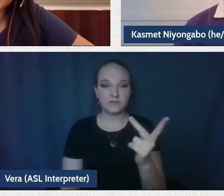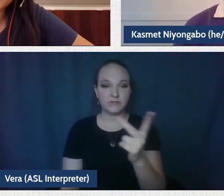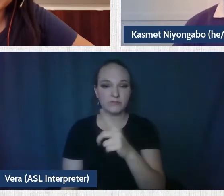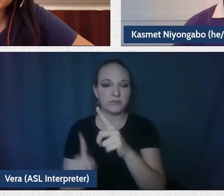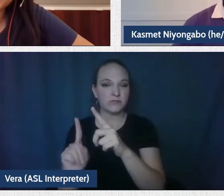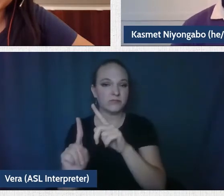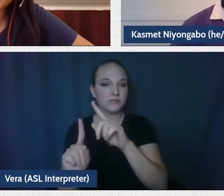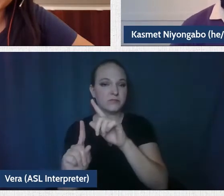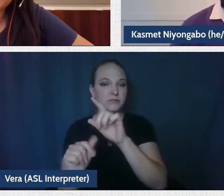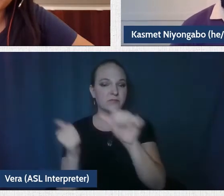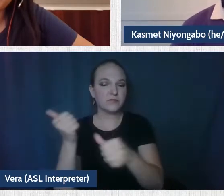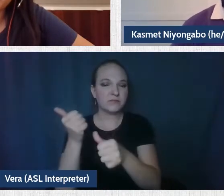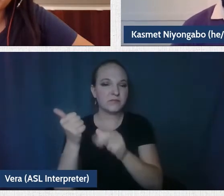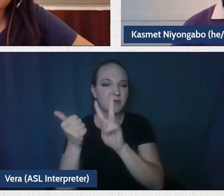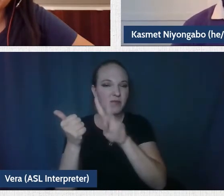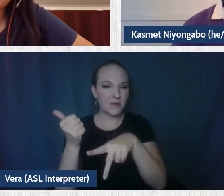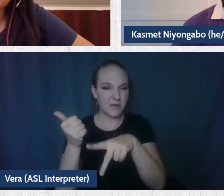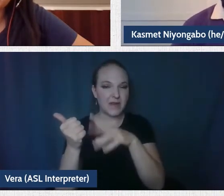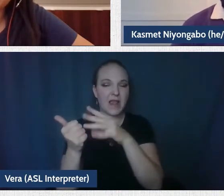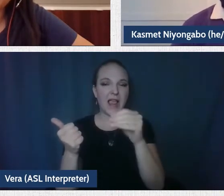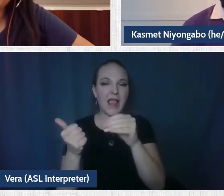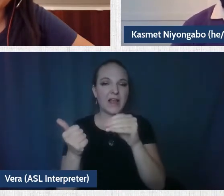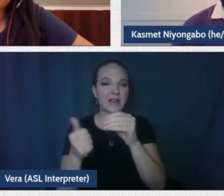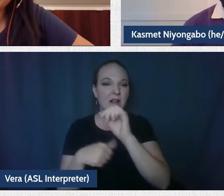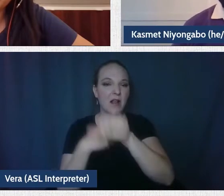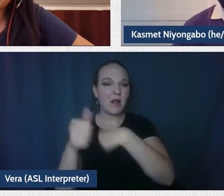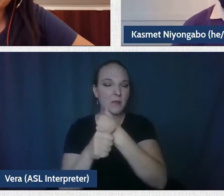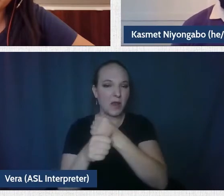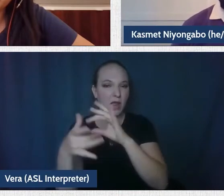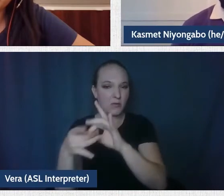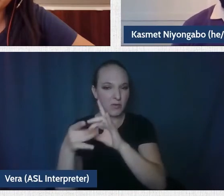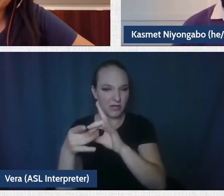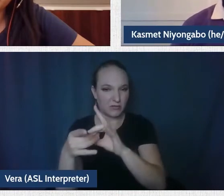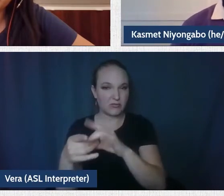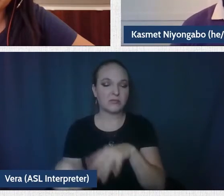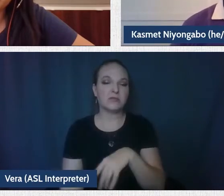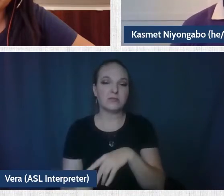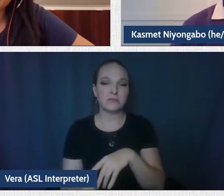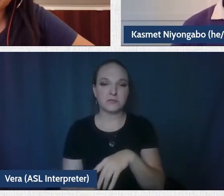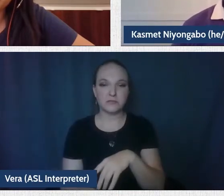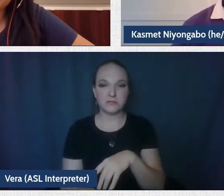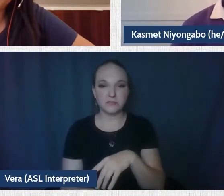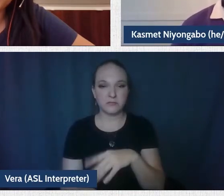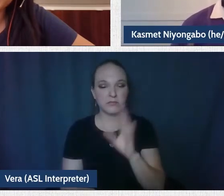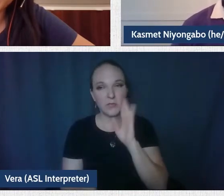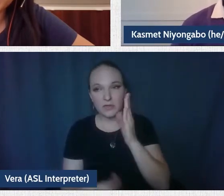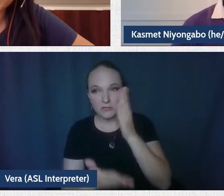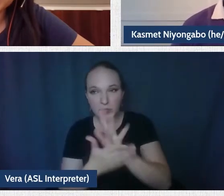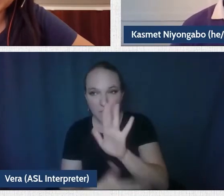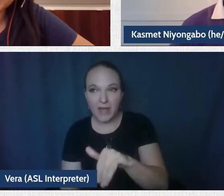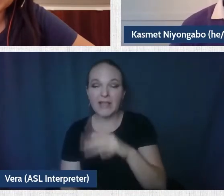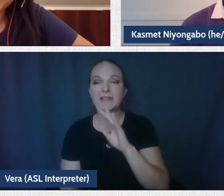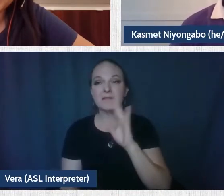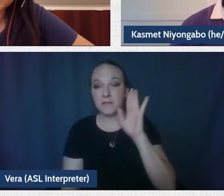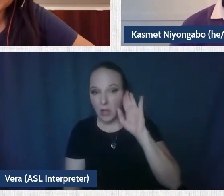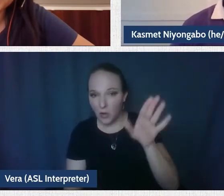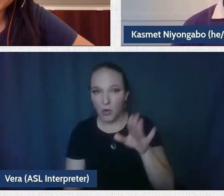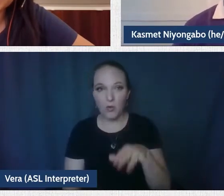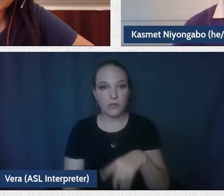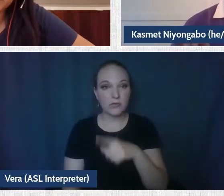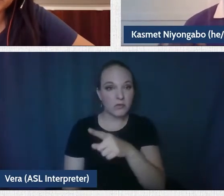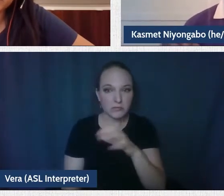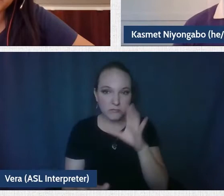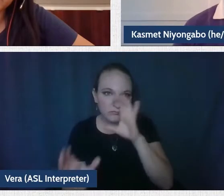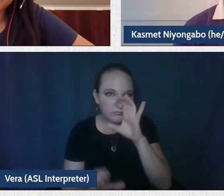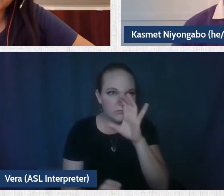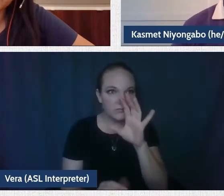and Annual Giving, plan to make a stop at some point to say hello. So look for them